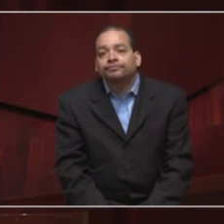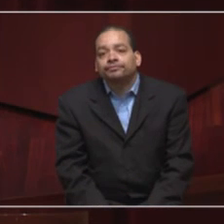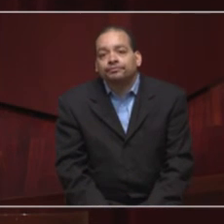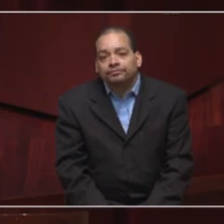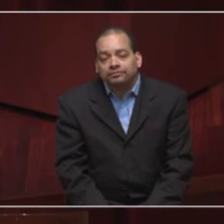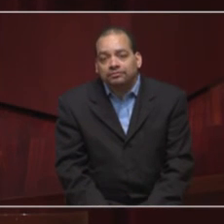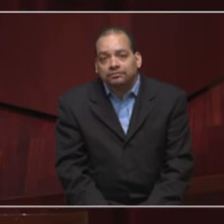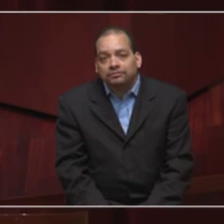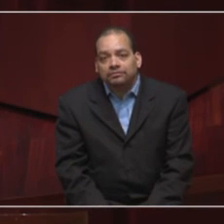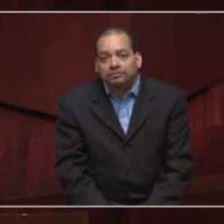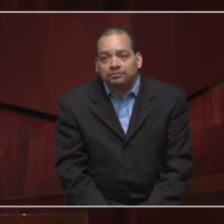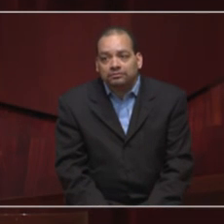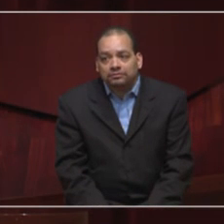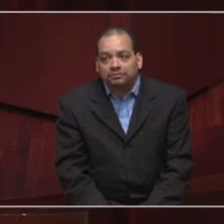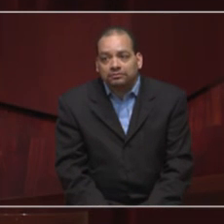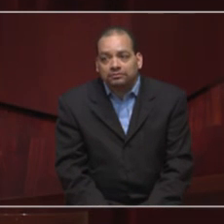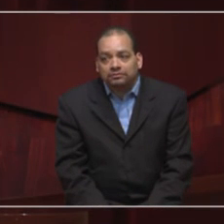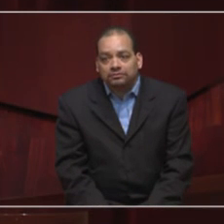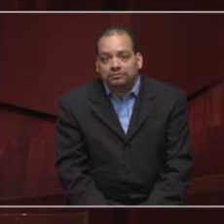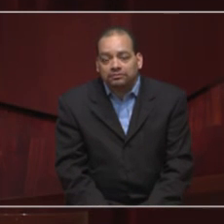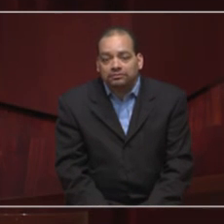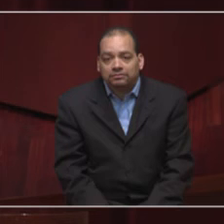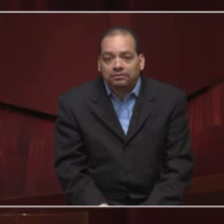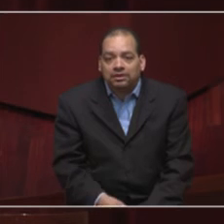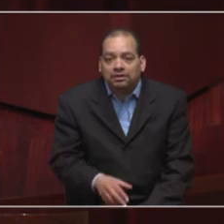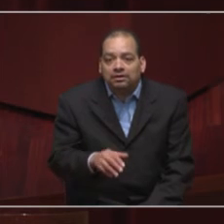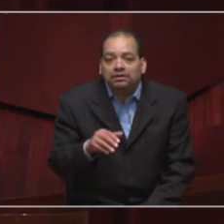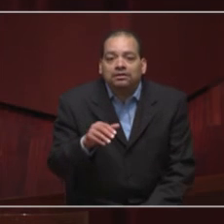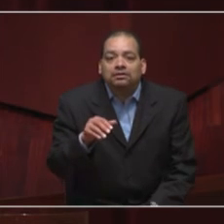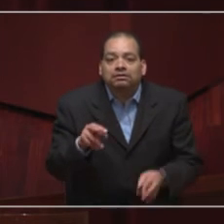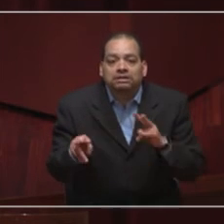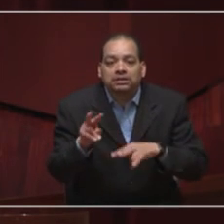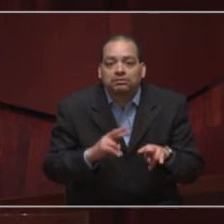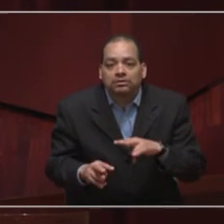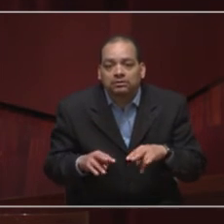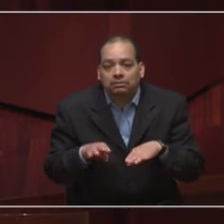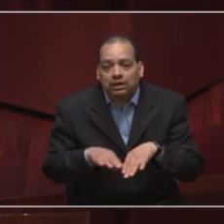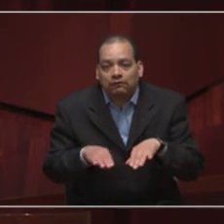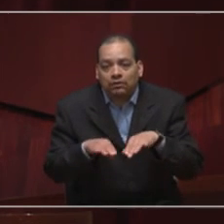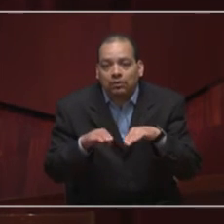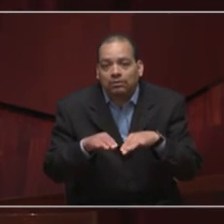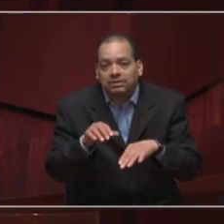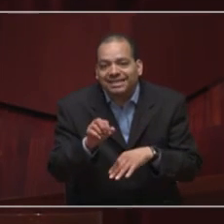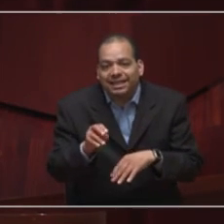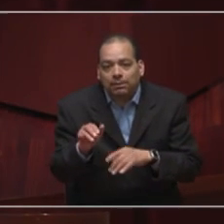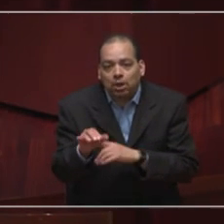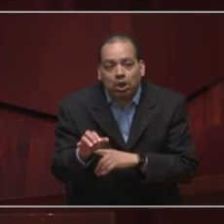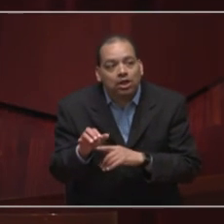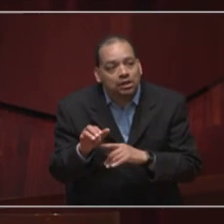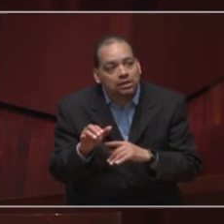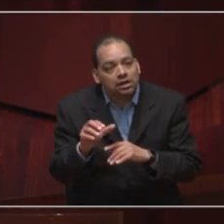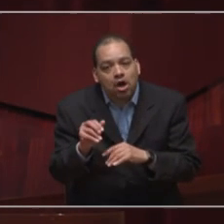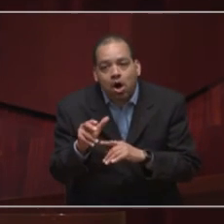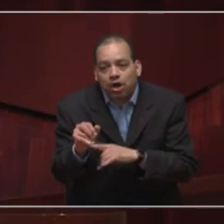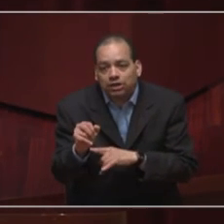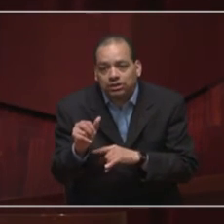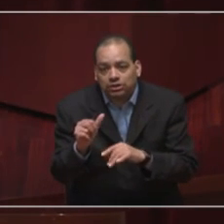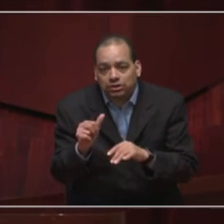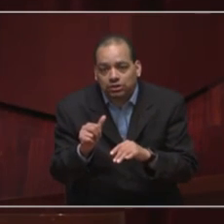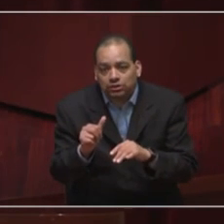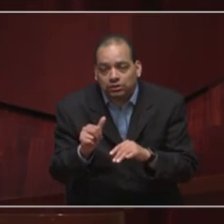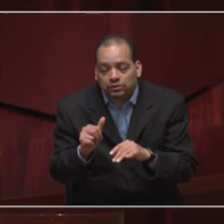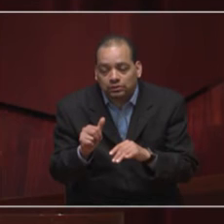Many of you have heard this before. The Siebel platform upon which ARCIS is built does have an